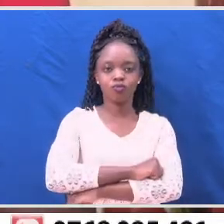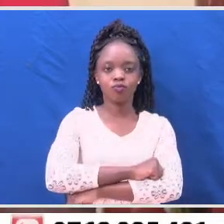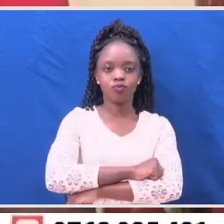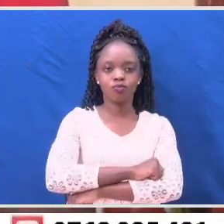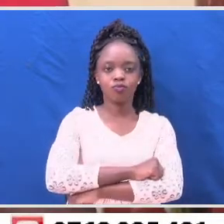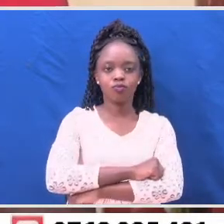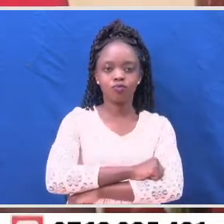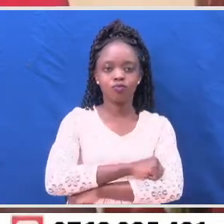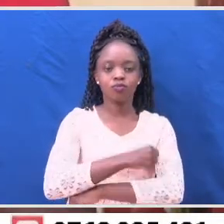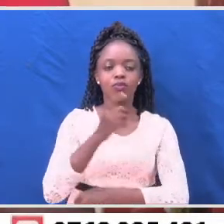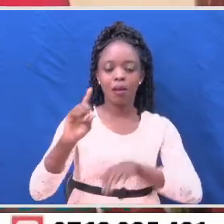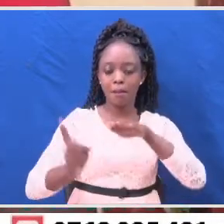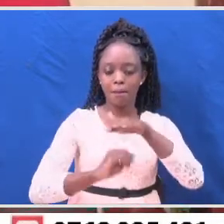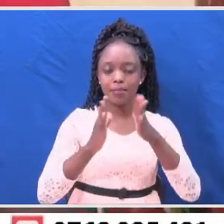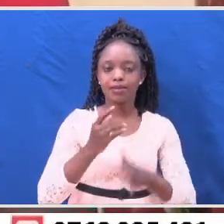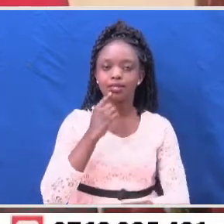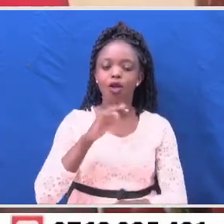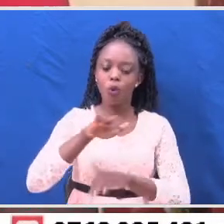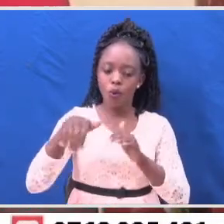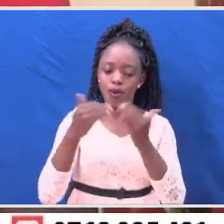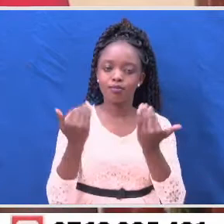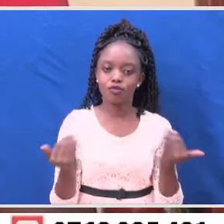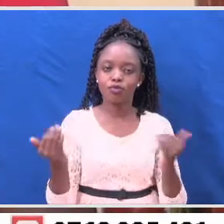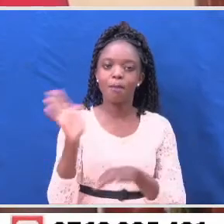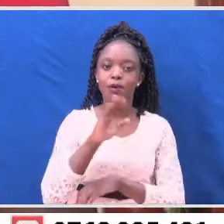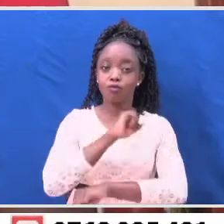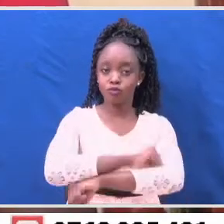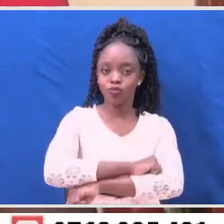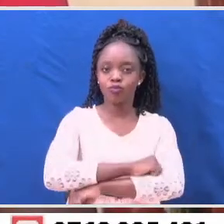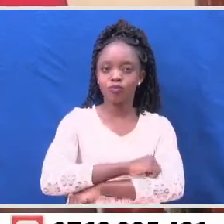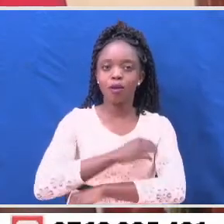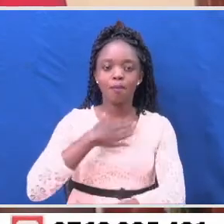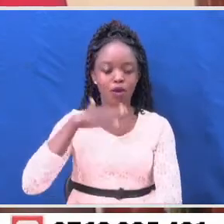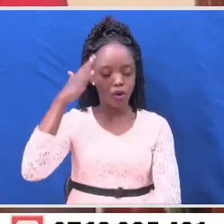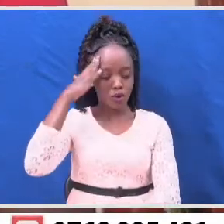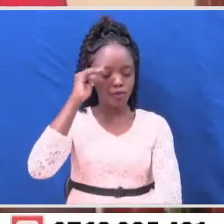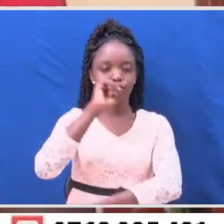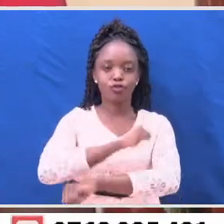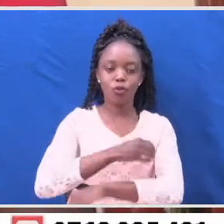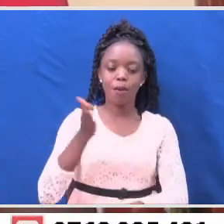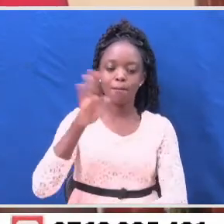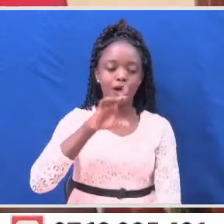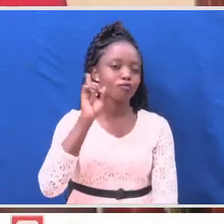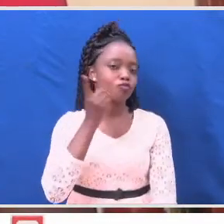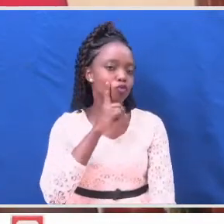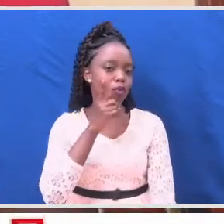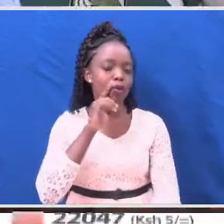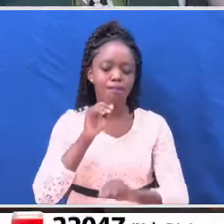Magoha alisema watoto wote waende shuleni. Sasa najua nitaenda shule kesho.